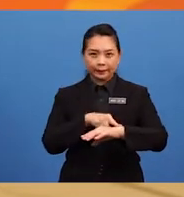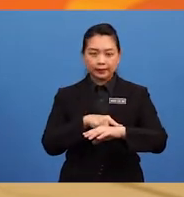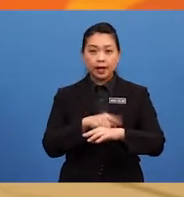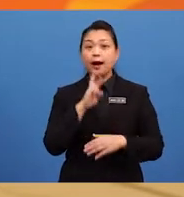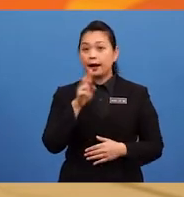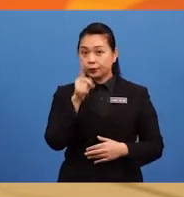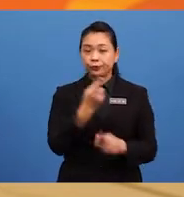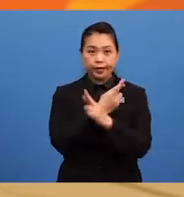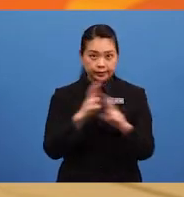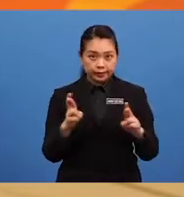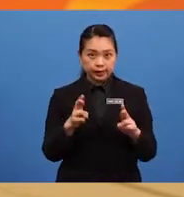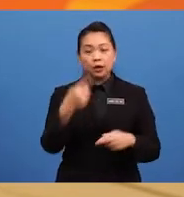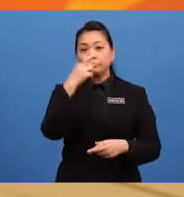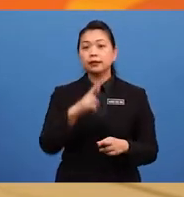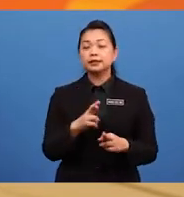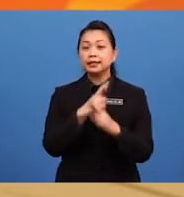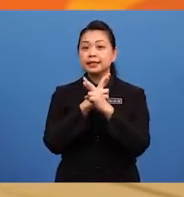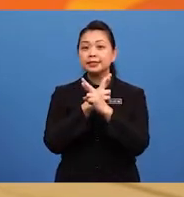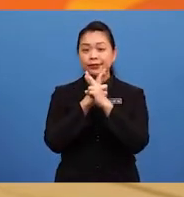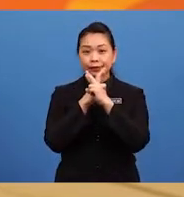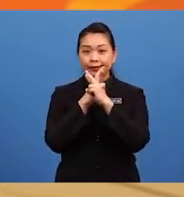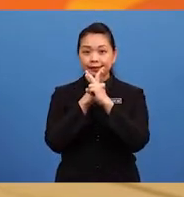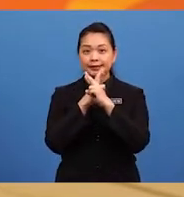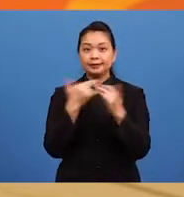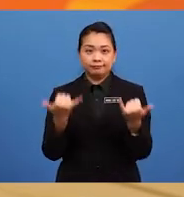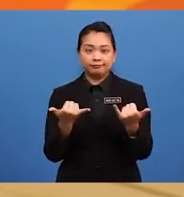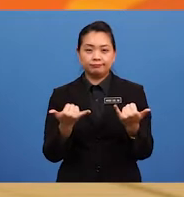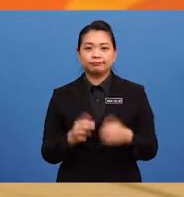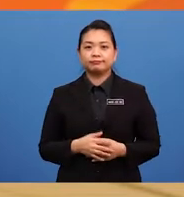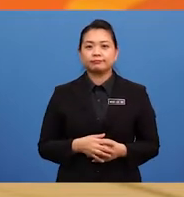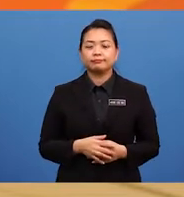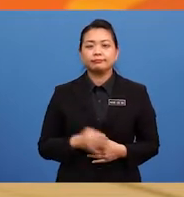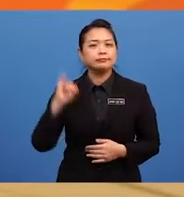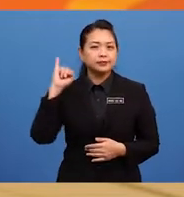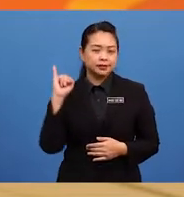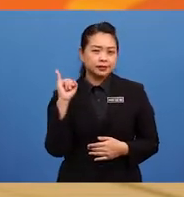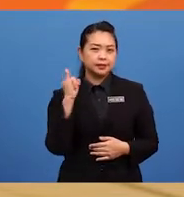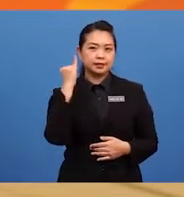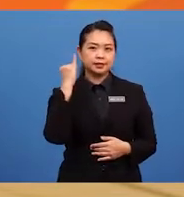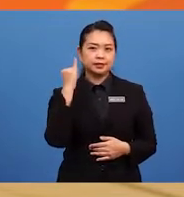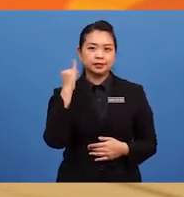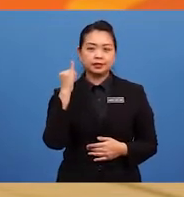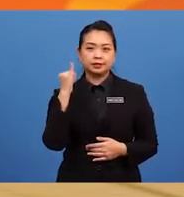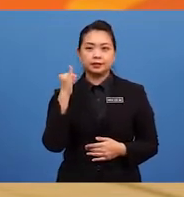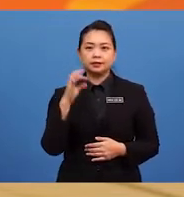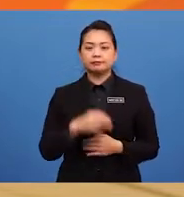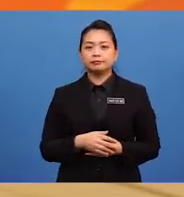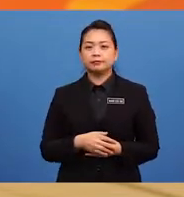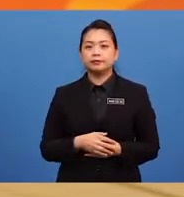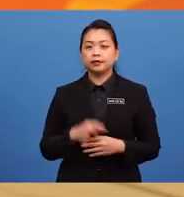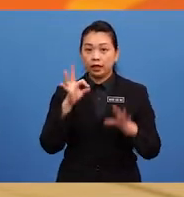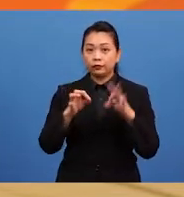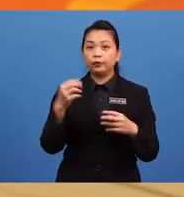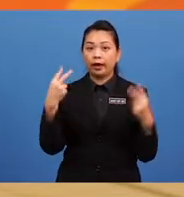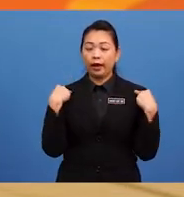Are you ready for the secret to be revealed? Here it is! Just in case you stumbled upon